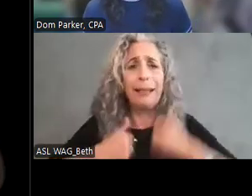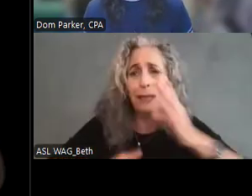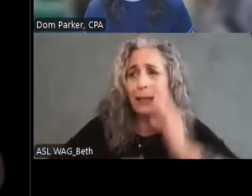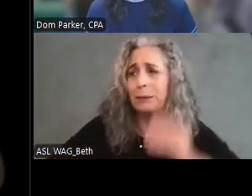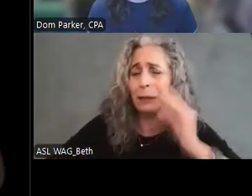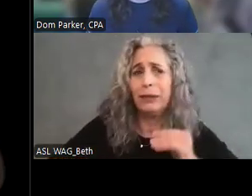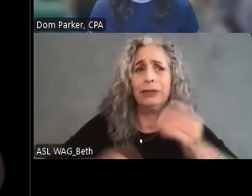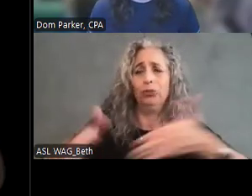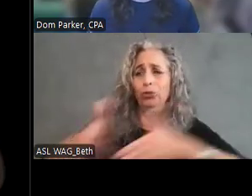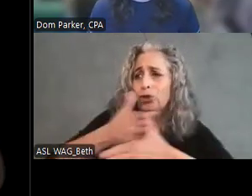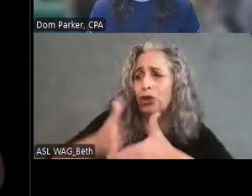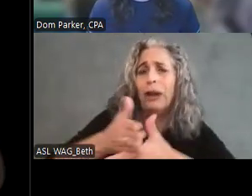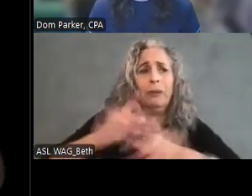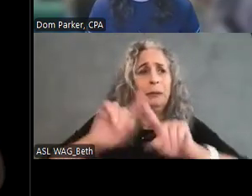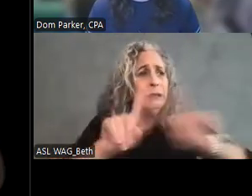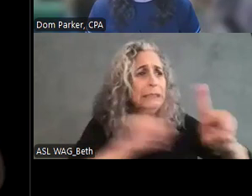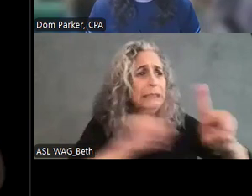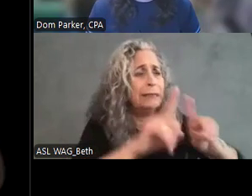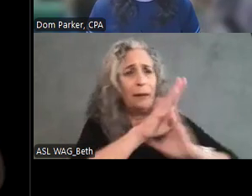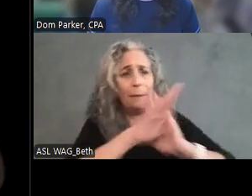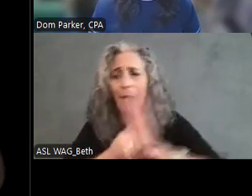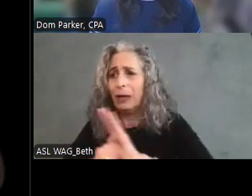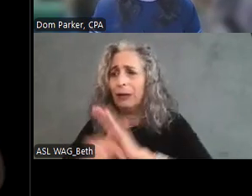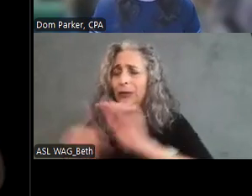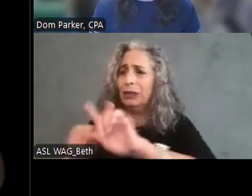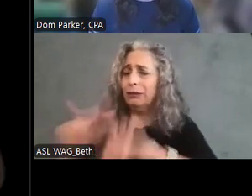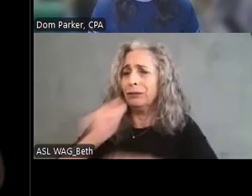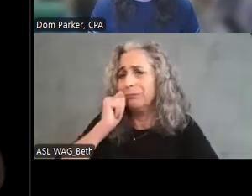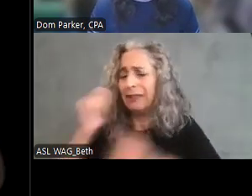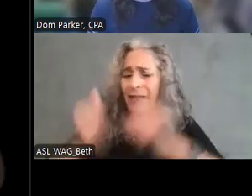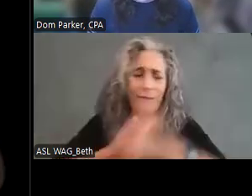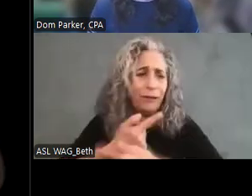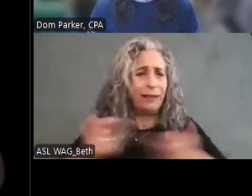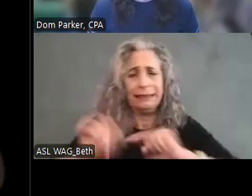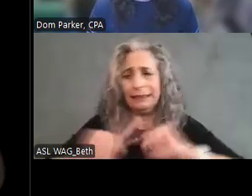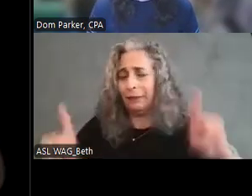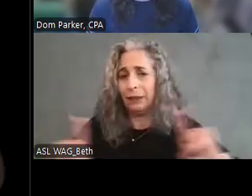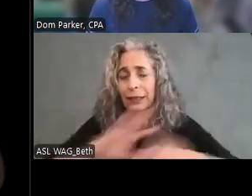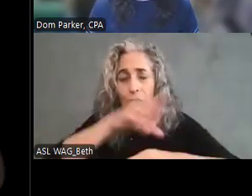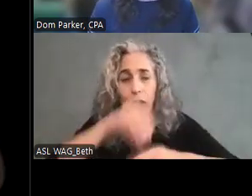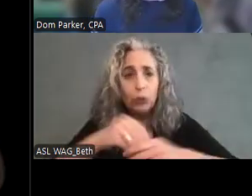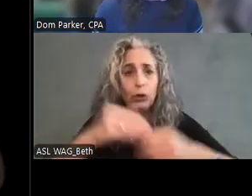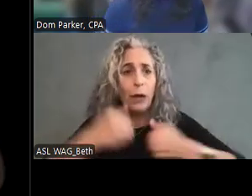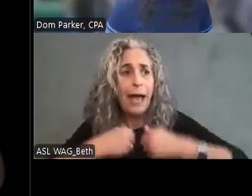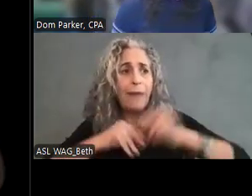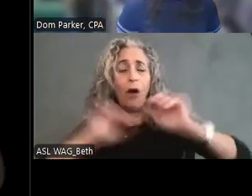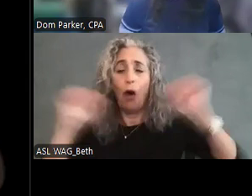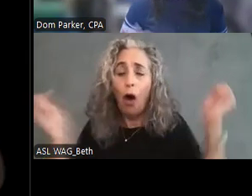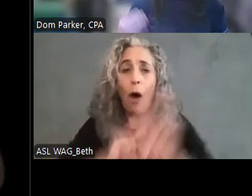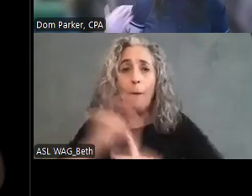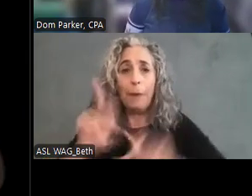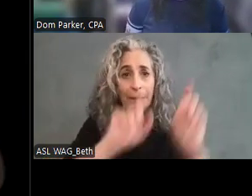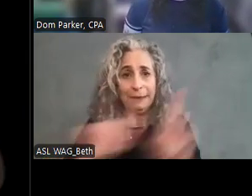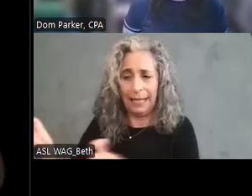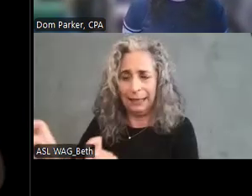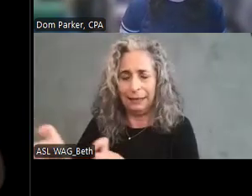all walks of life. So it's really important to include those people when we're testing. And when you're thinking about your balancing act, okay, I